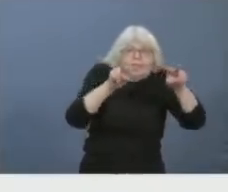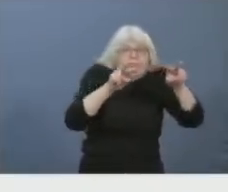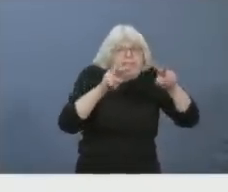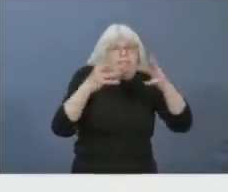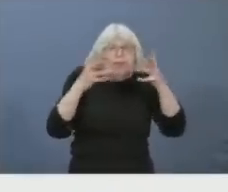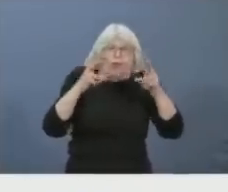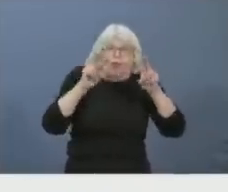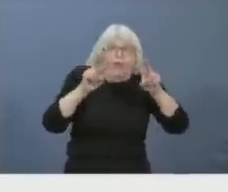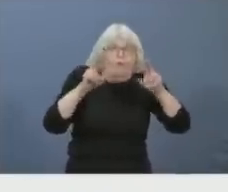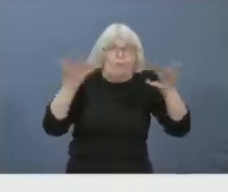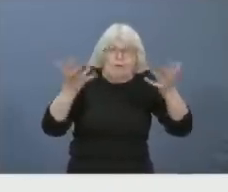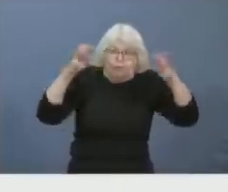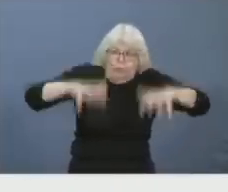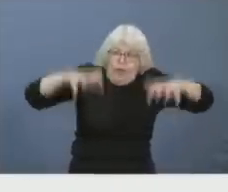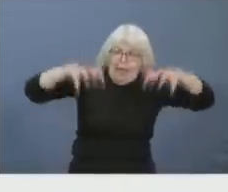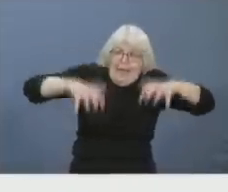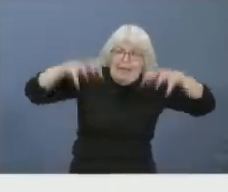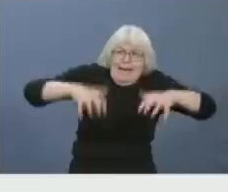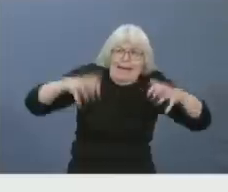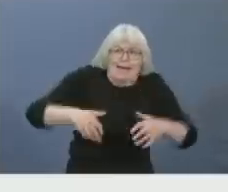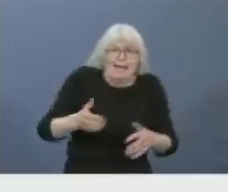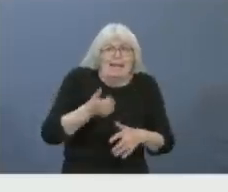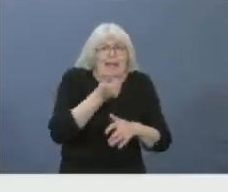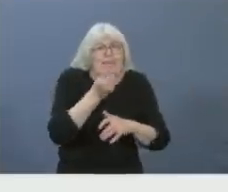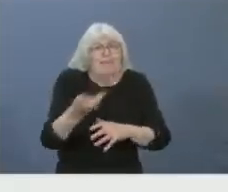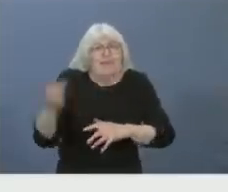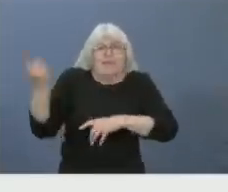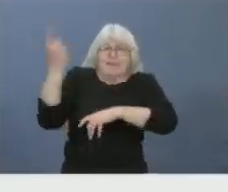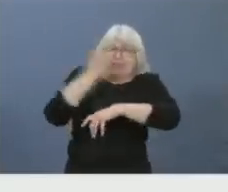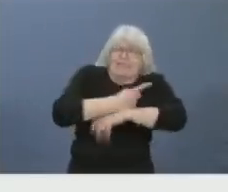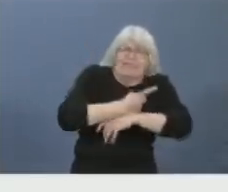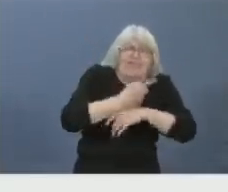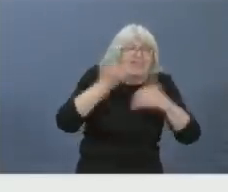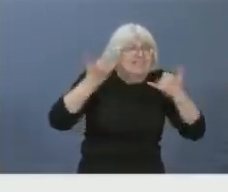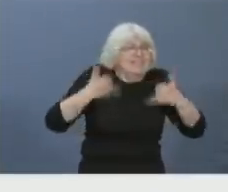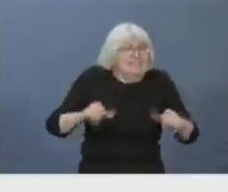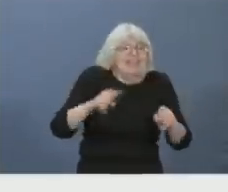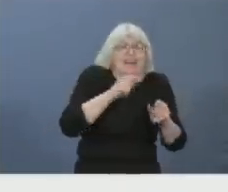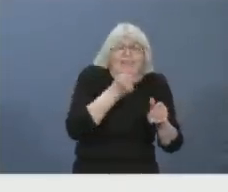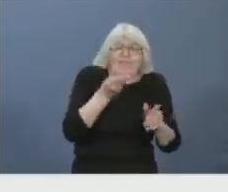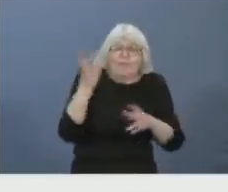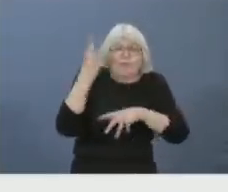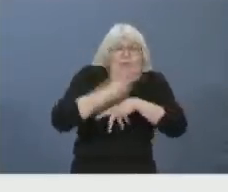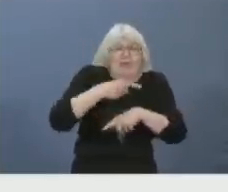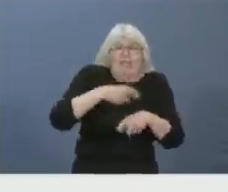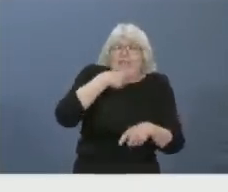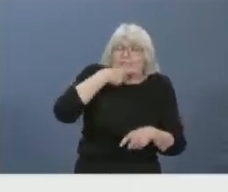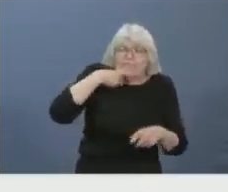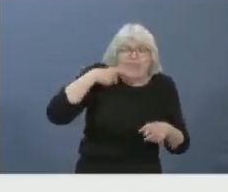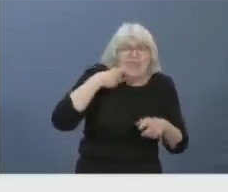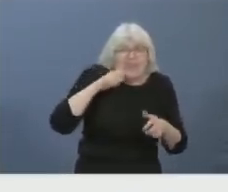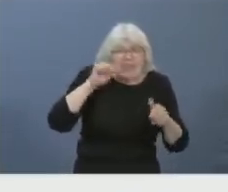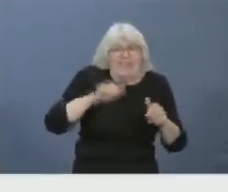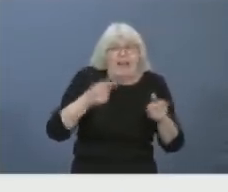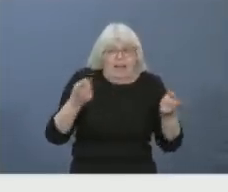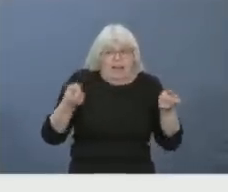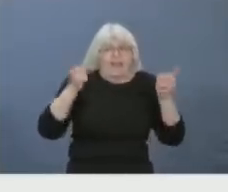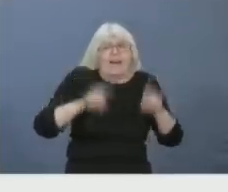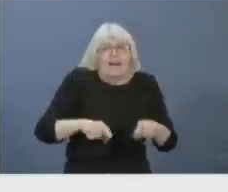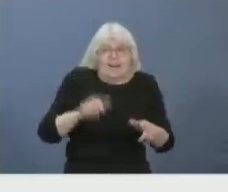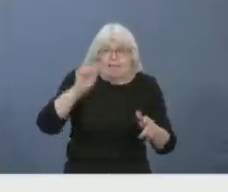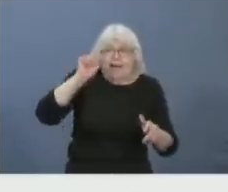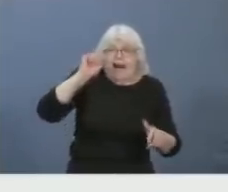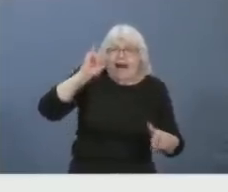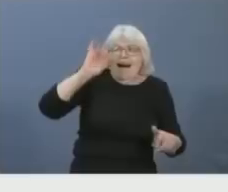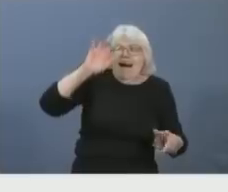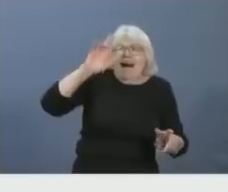So continued dry for the next few days with the potential for some increase in air quality issues, especially in